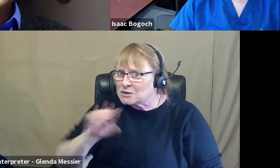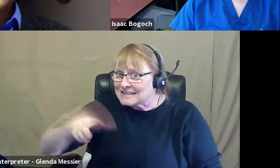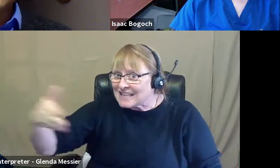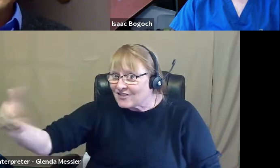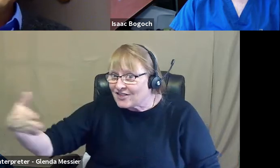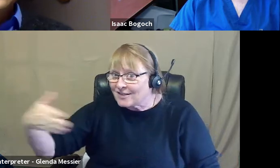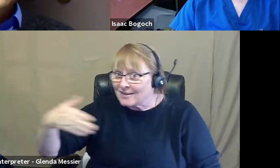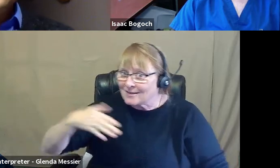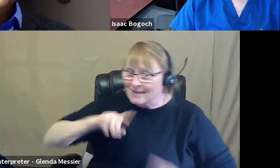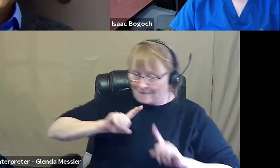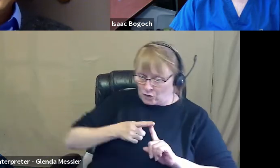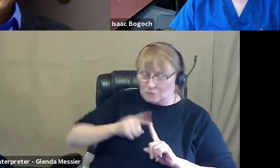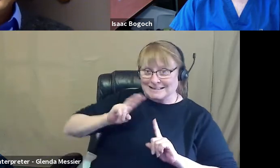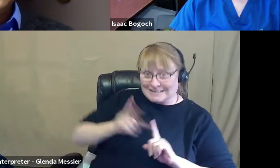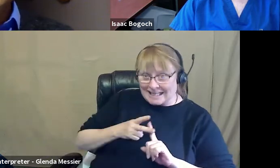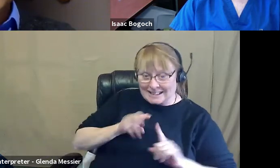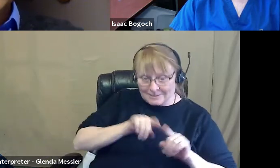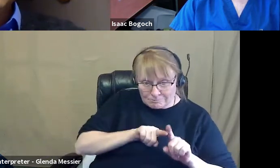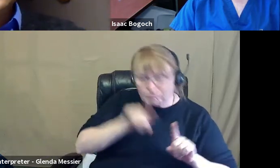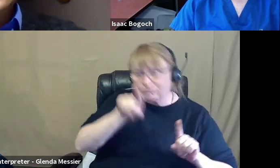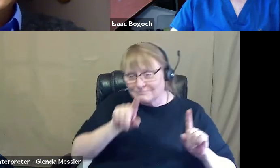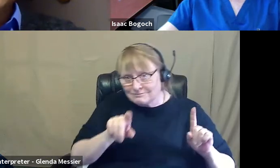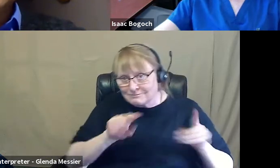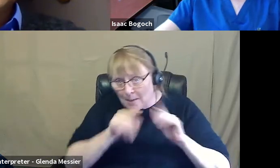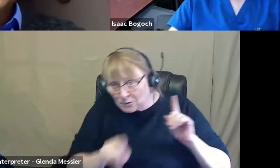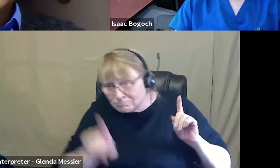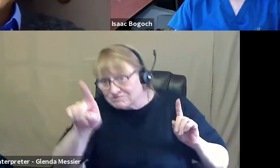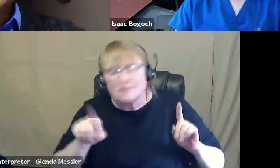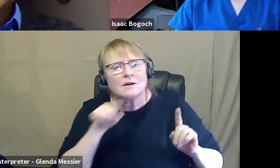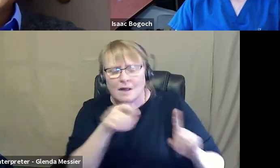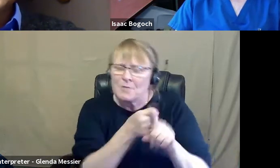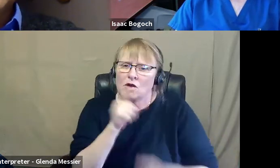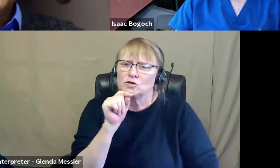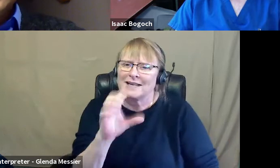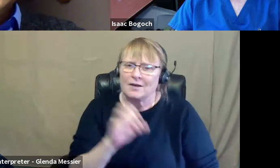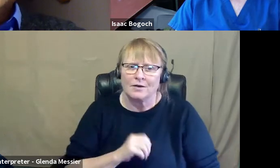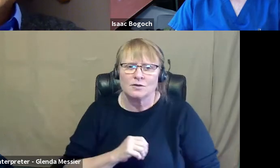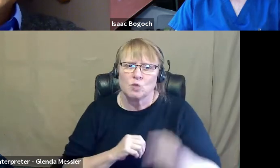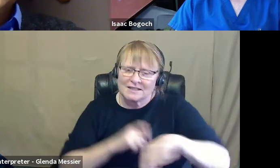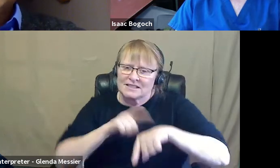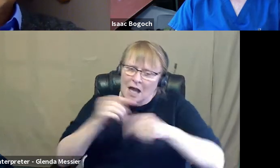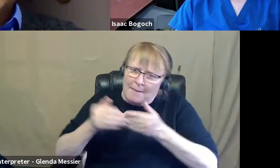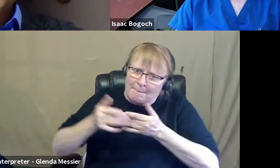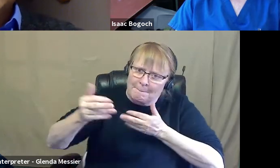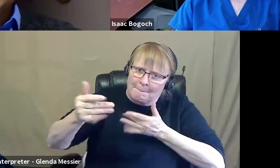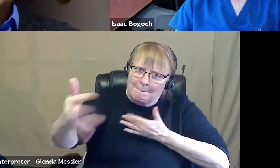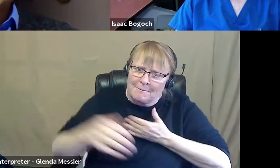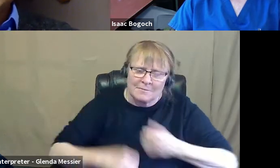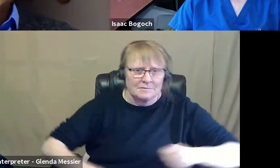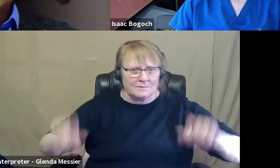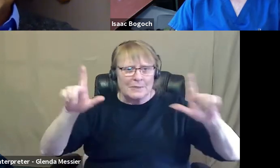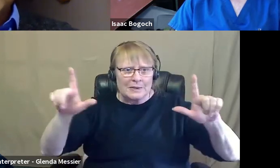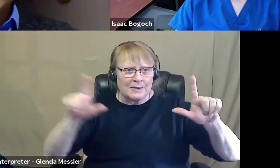that first and second wave. This is a graph looking at long-term care cases over time. And you can see sort of in that peak